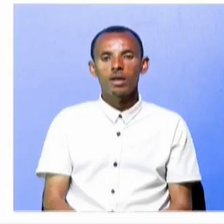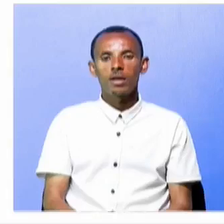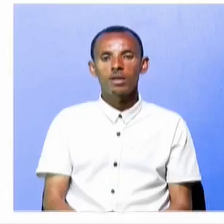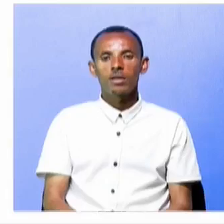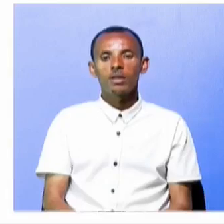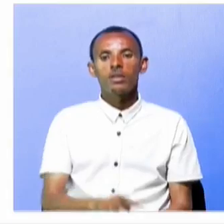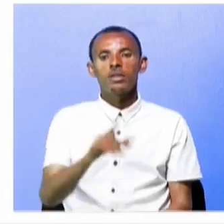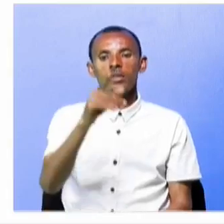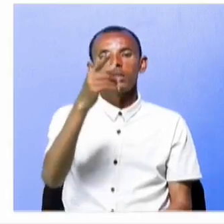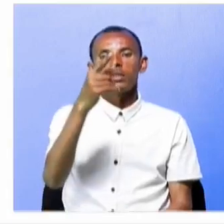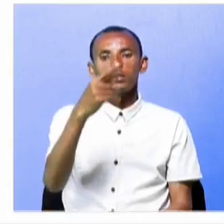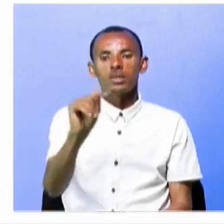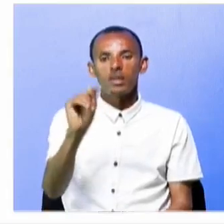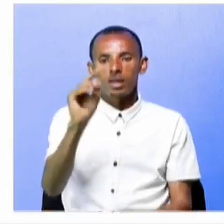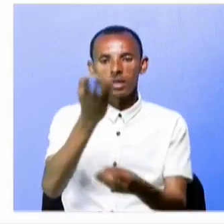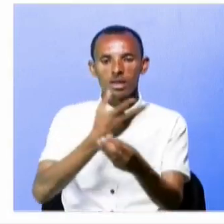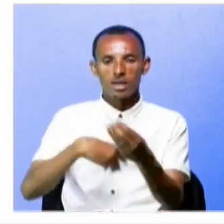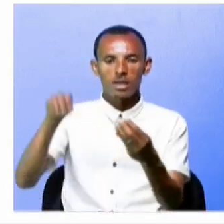the sum of